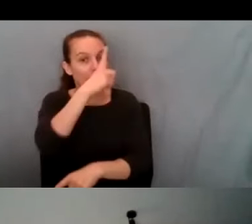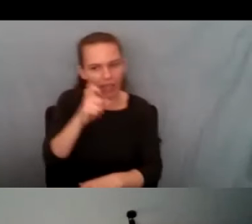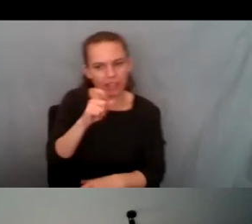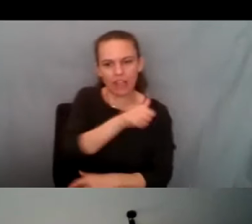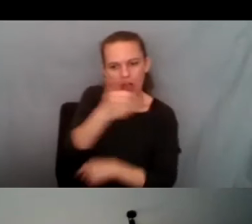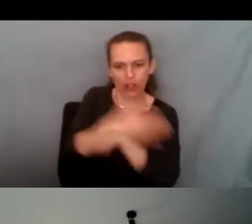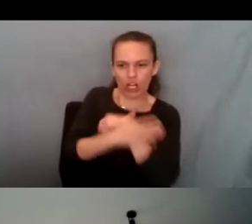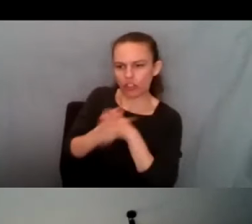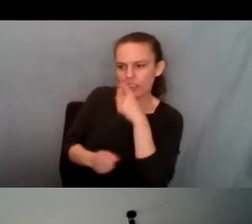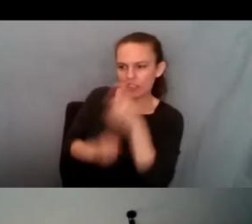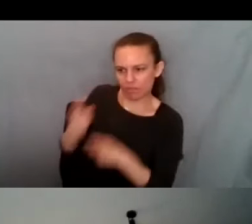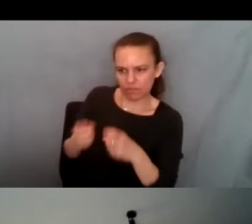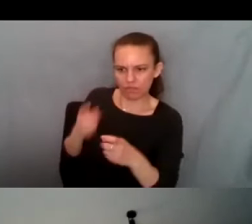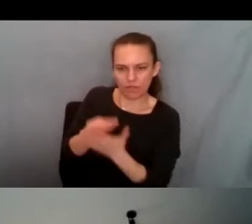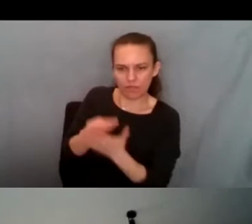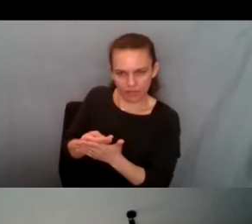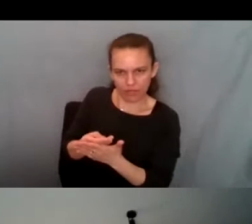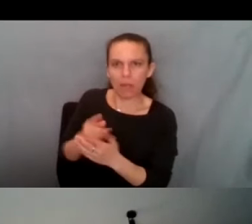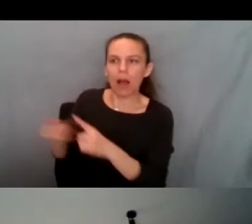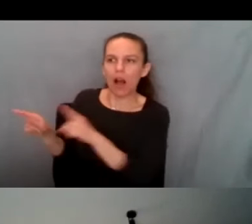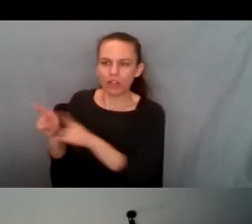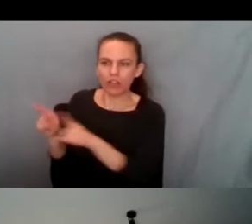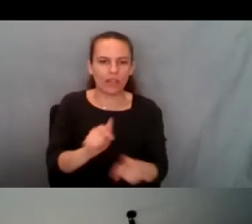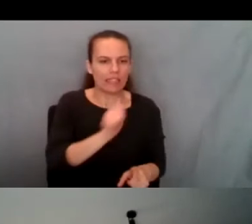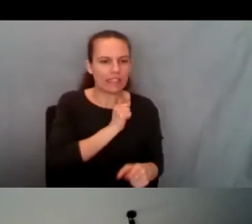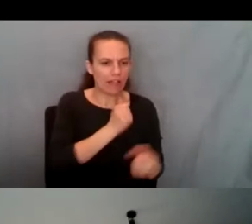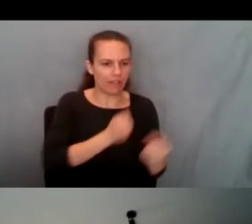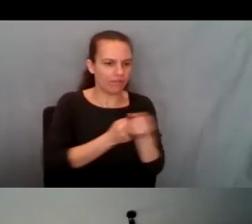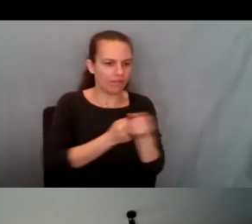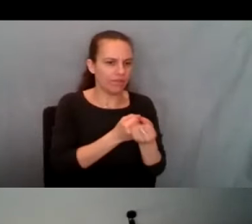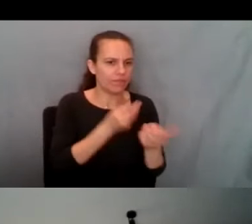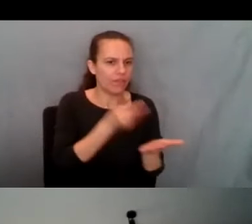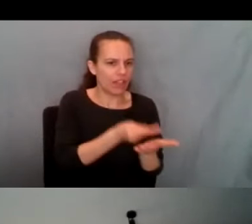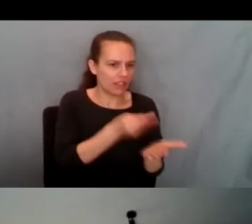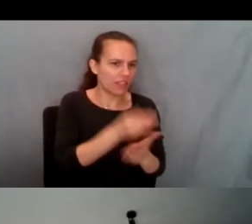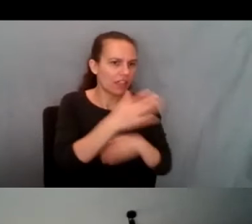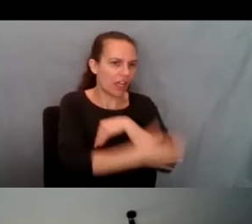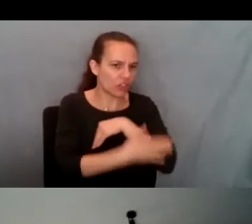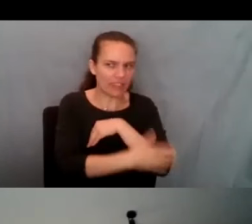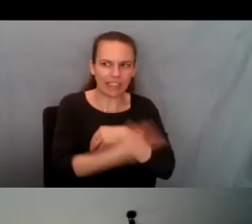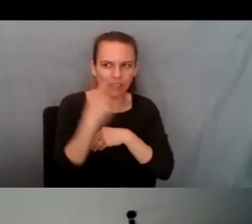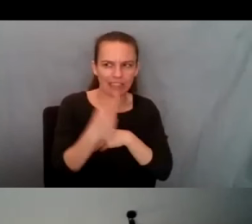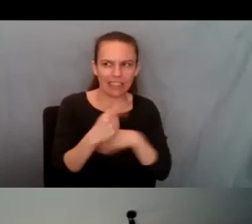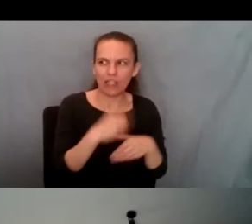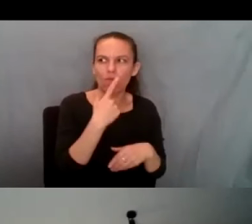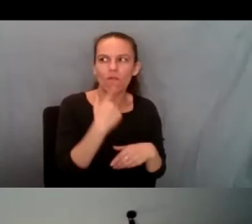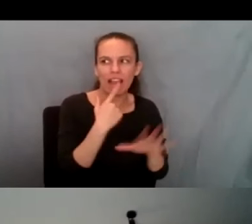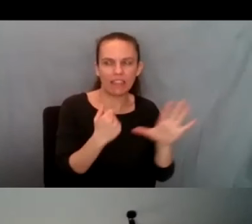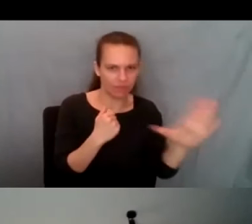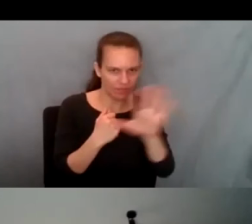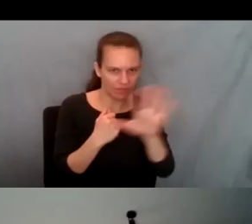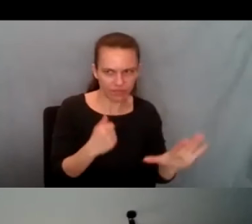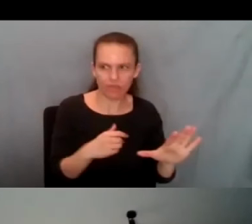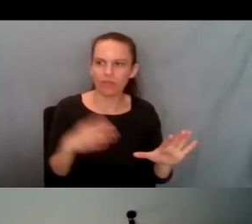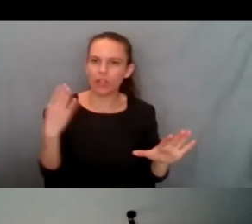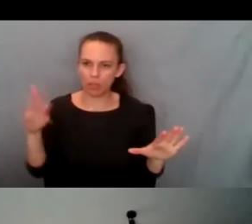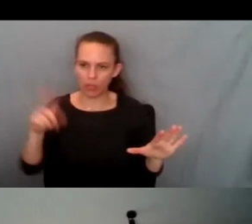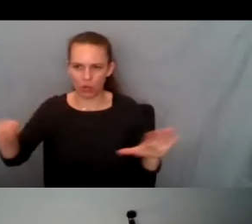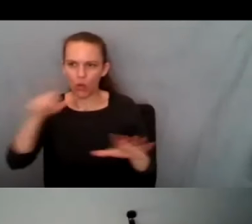self-financing, self-procuring countries, which are, as you can see in red. So a truly global initiative through